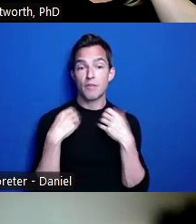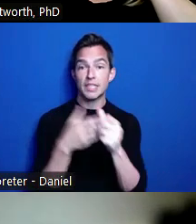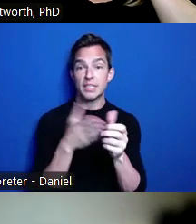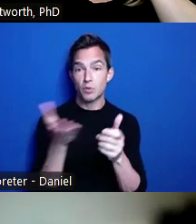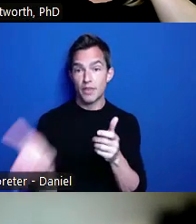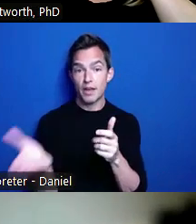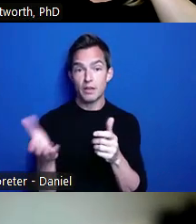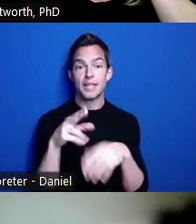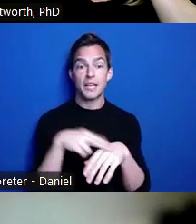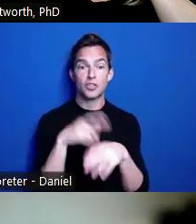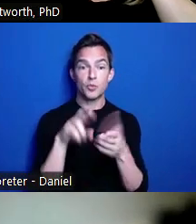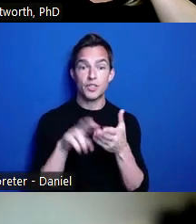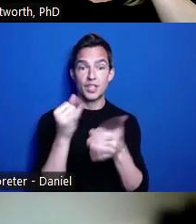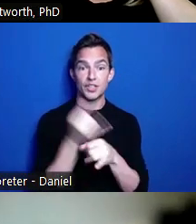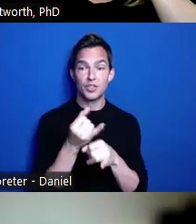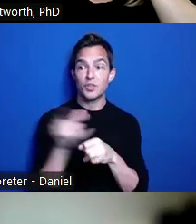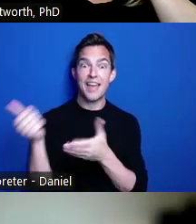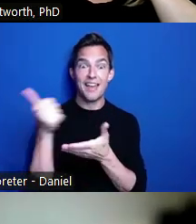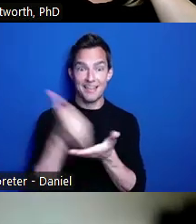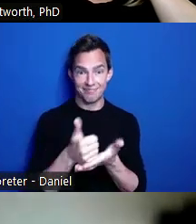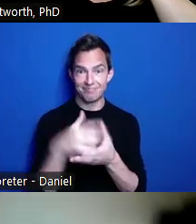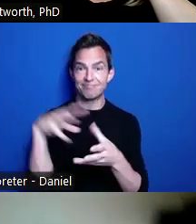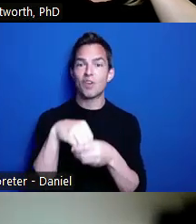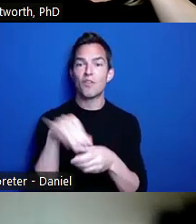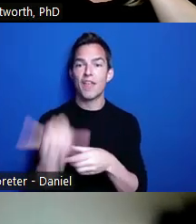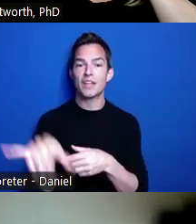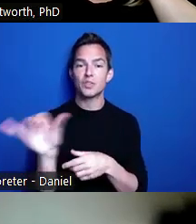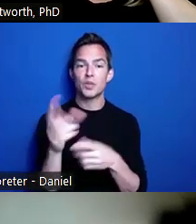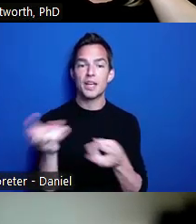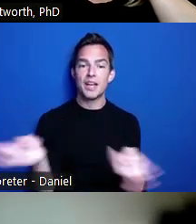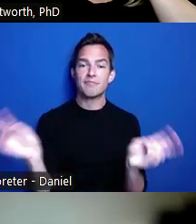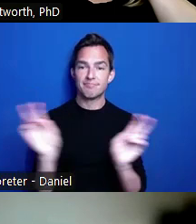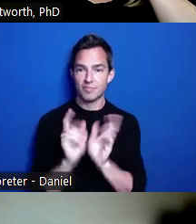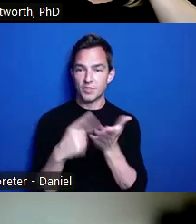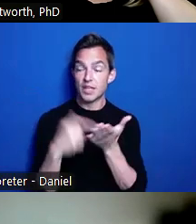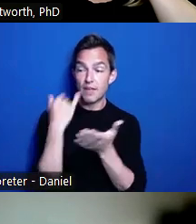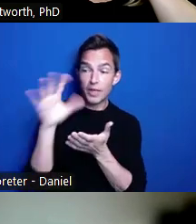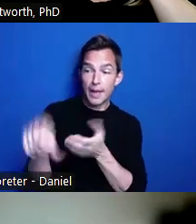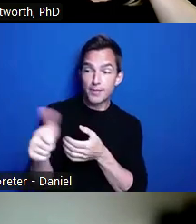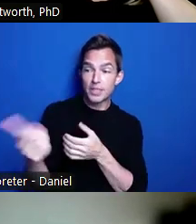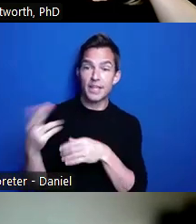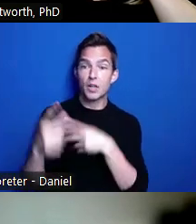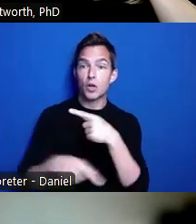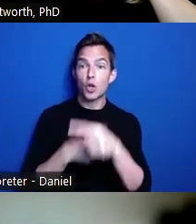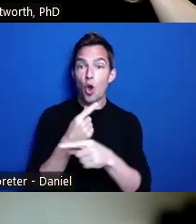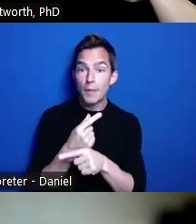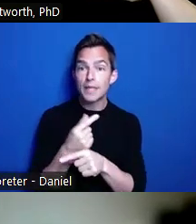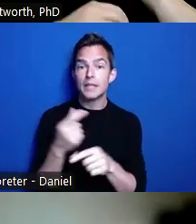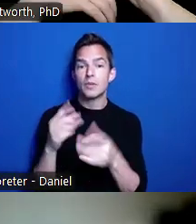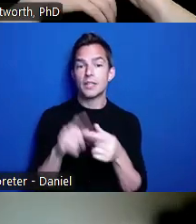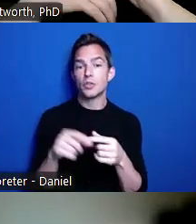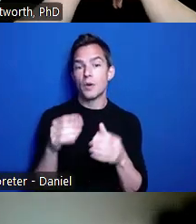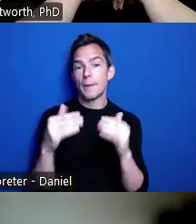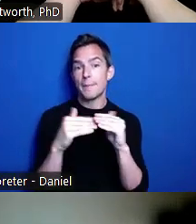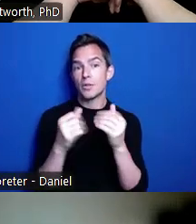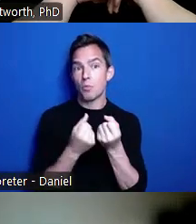Research Institute joined us, and she asked us, if we were to capture anything globally from the states related to peer support, kind of what would